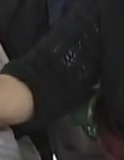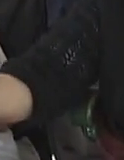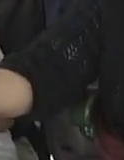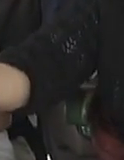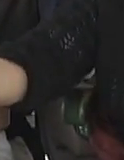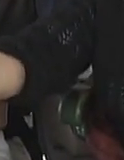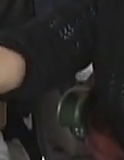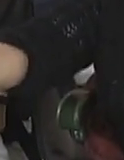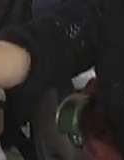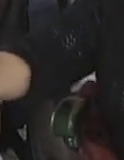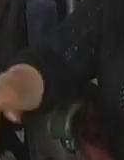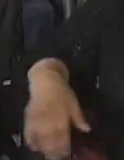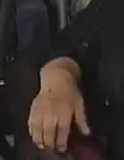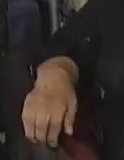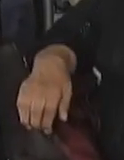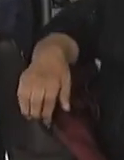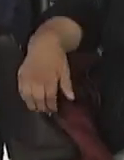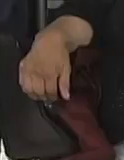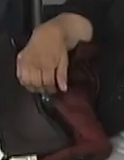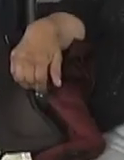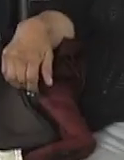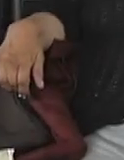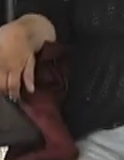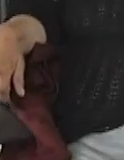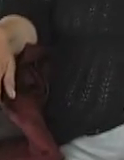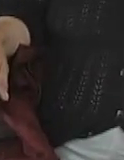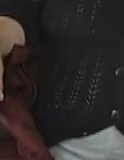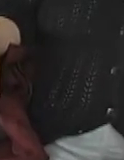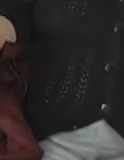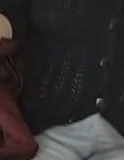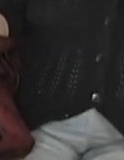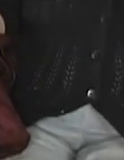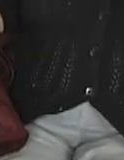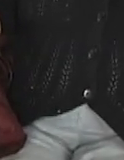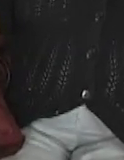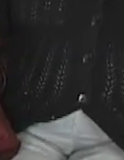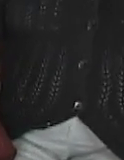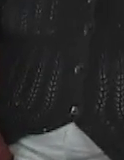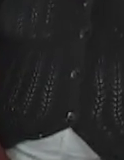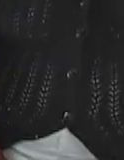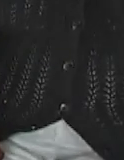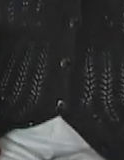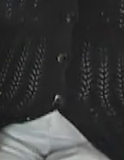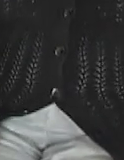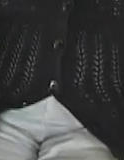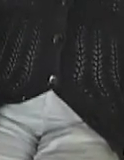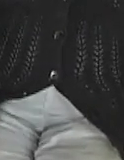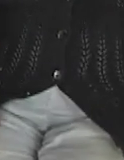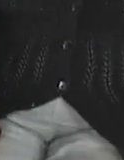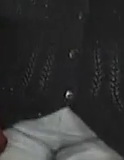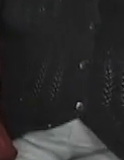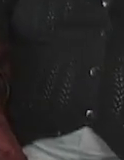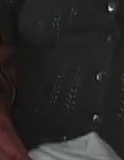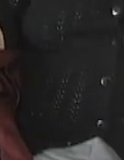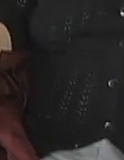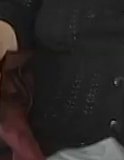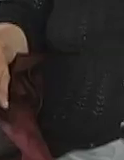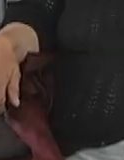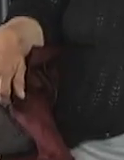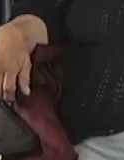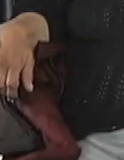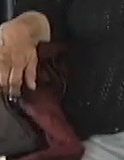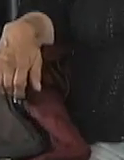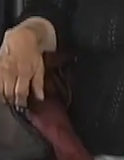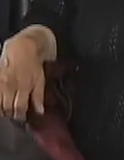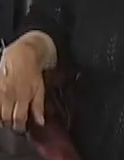Action. Kakak pandai waktu kalau banyak iya cakap takutnya ayo